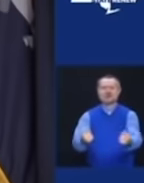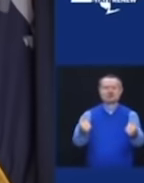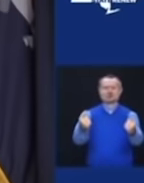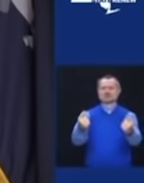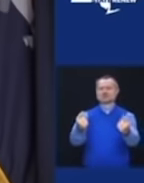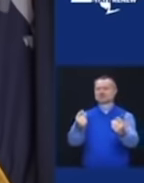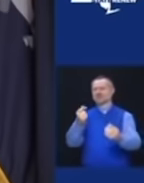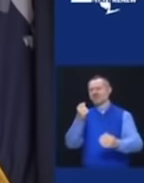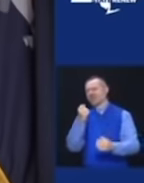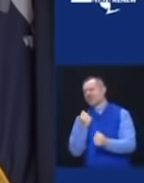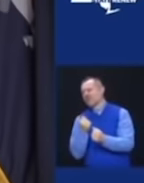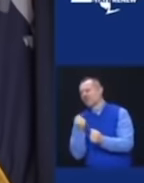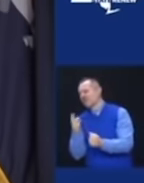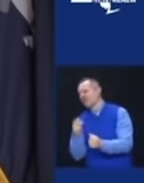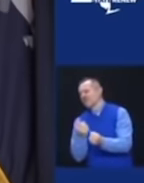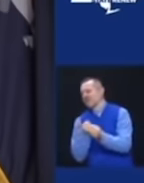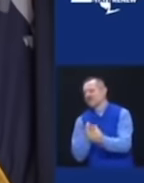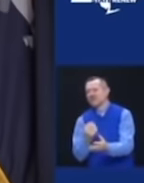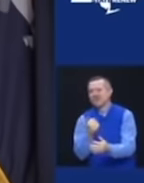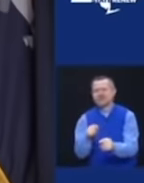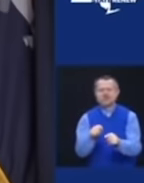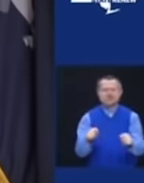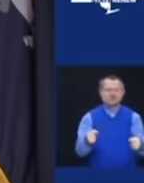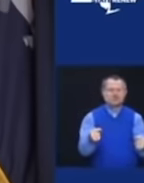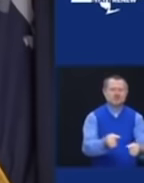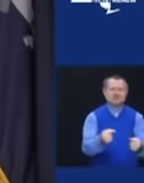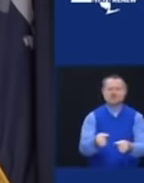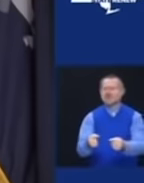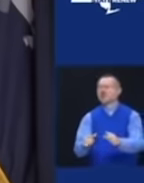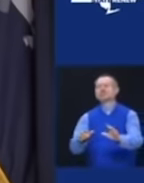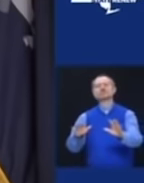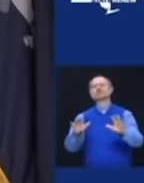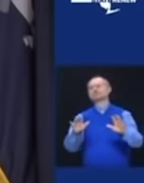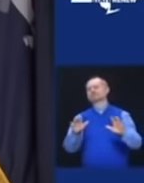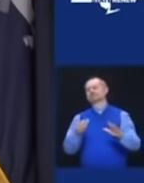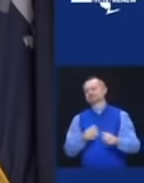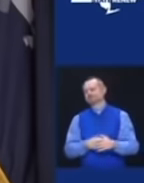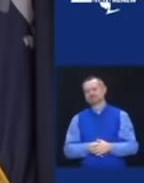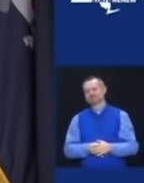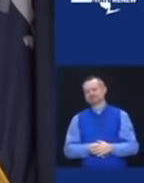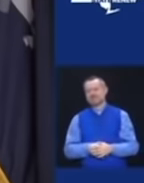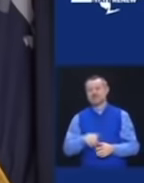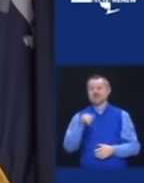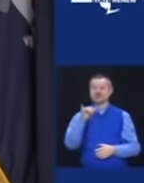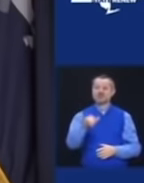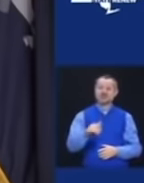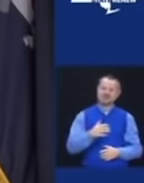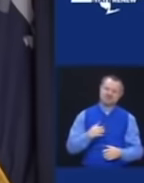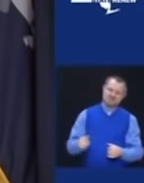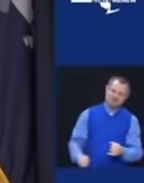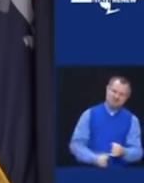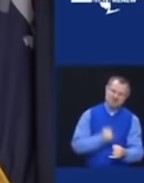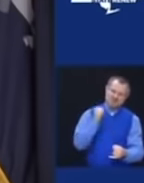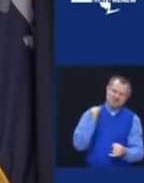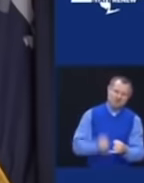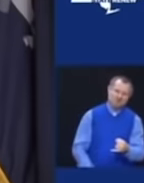pain. That is the last thing I would ever want to do.